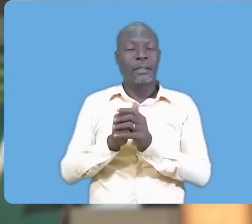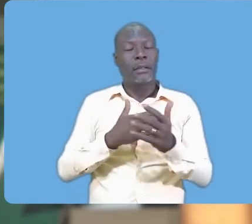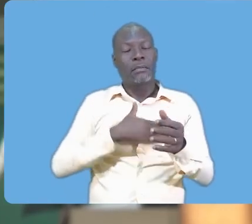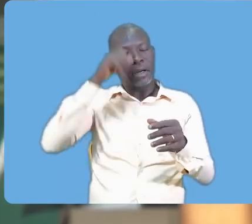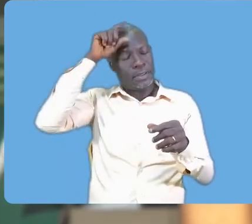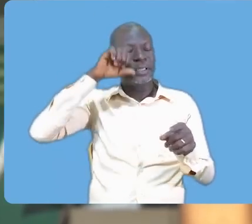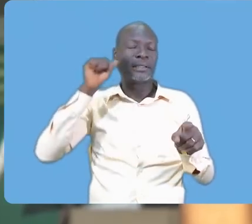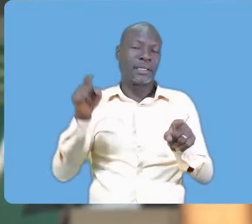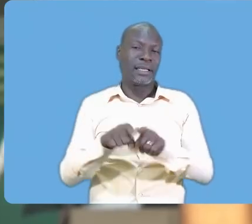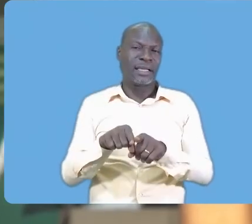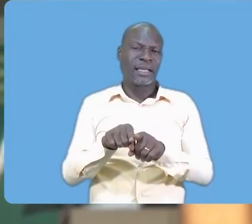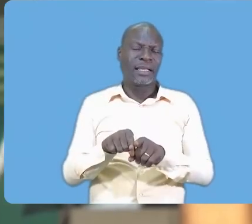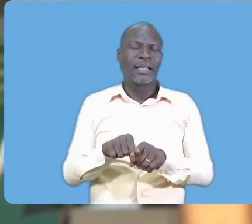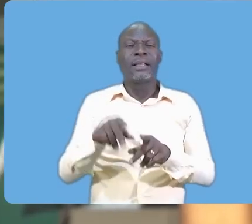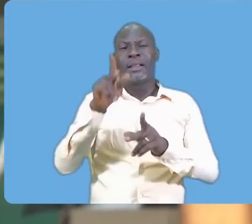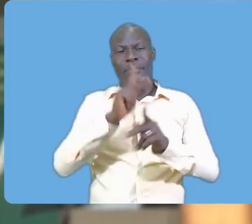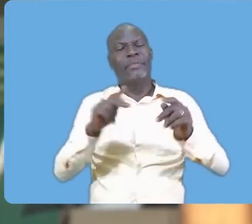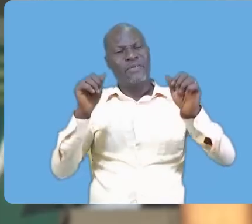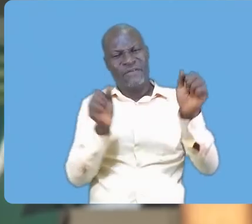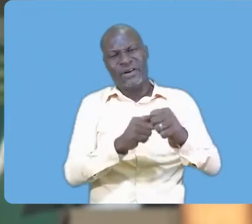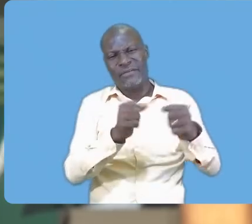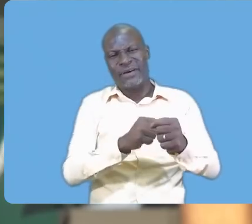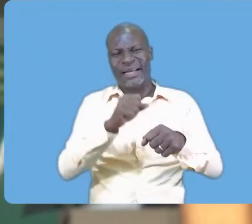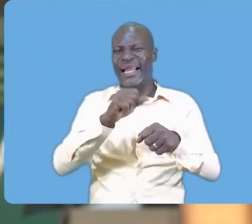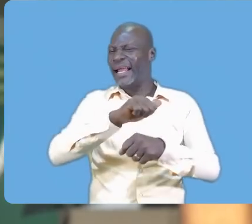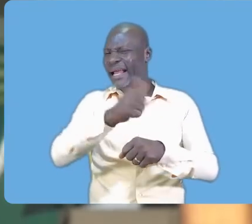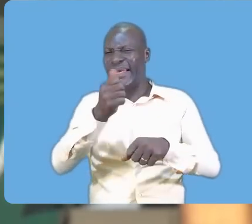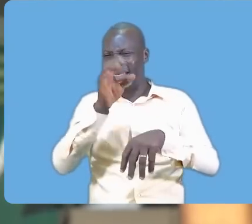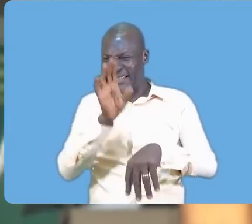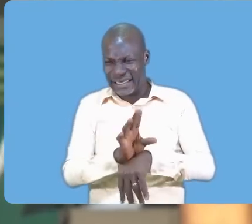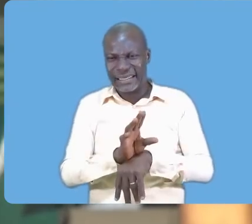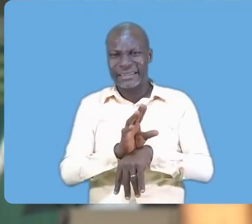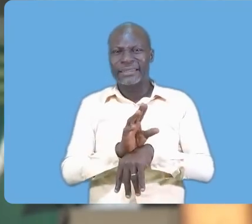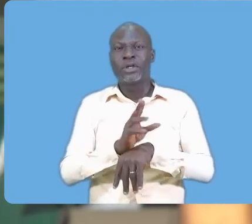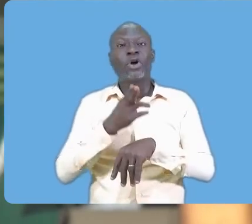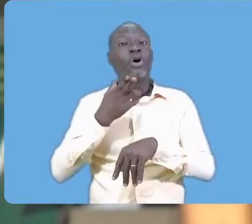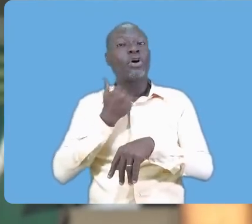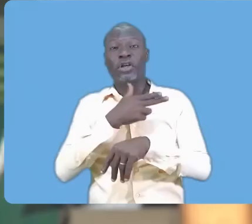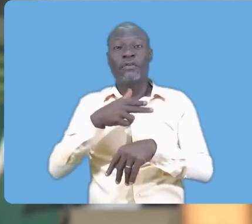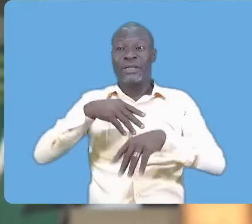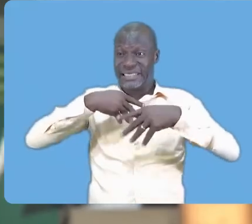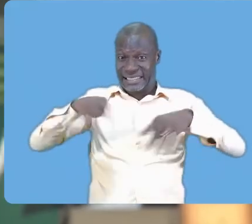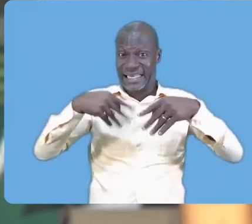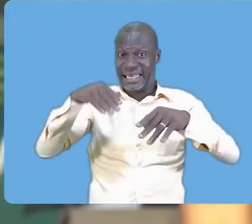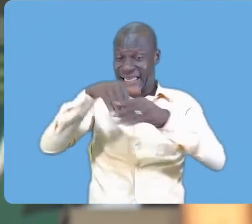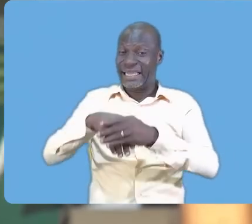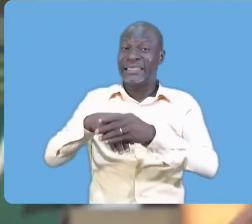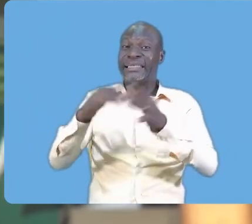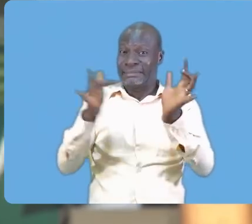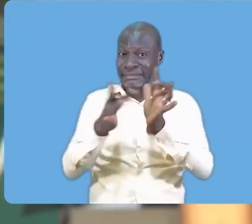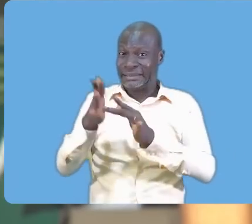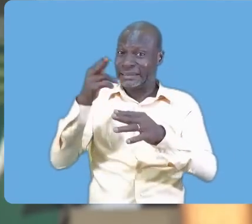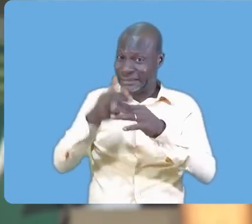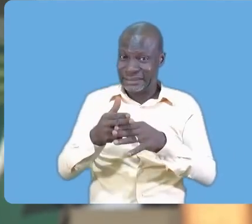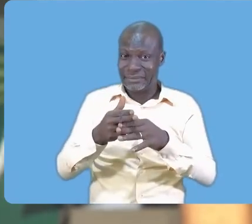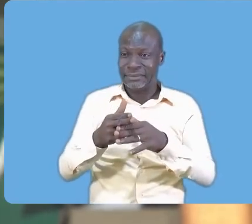wo tie me na nkrofo de akire asori bia ro sofo ton niema e wo nyankopon di mu sa saa niema na wo ton